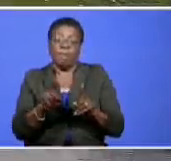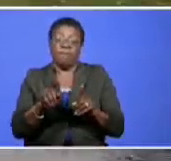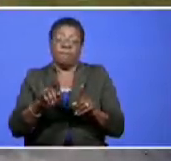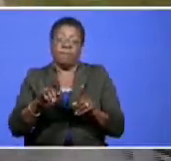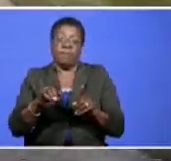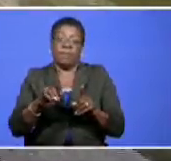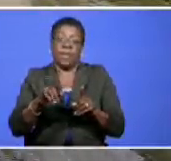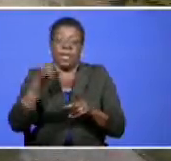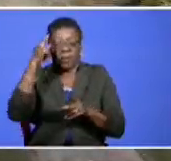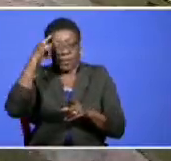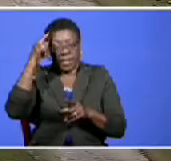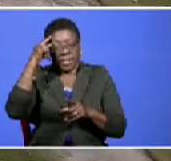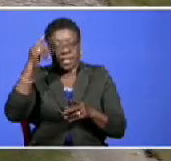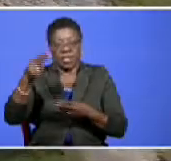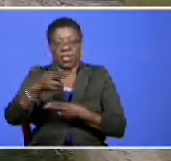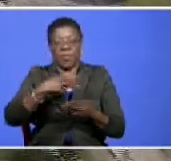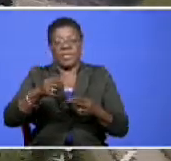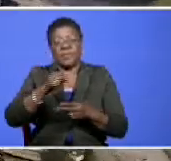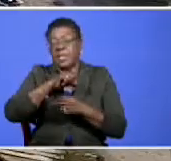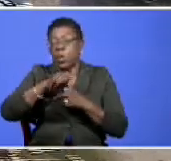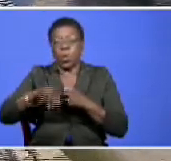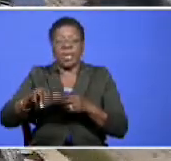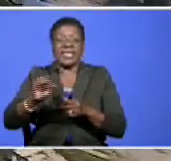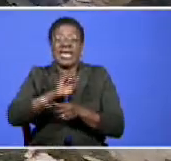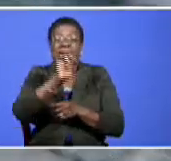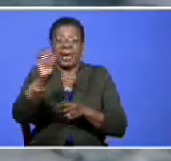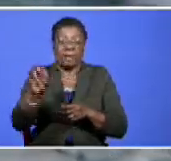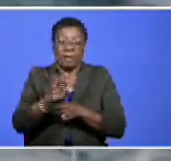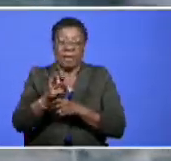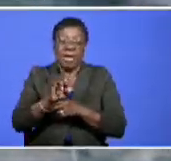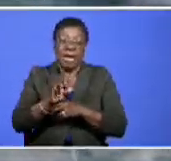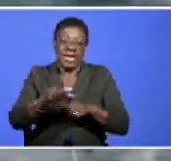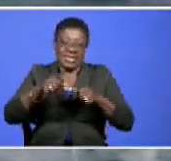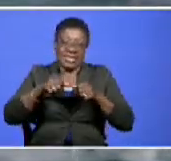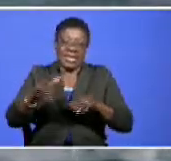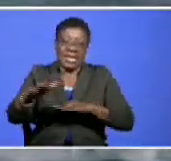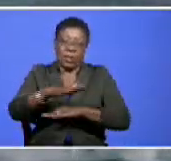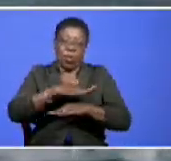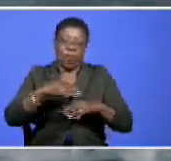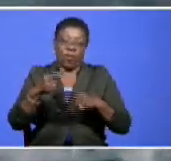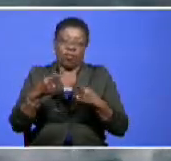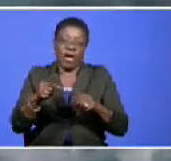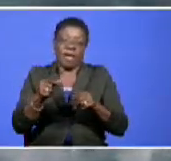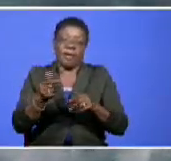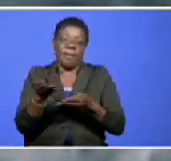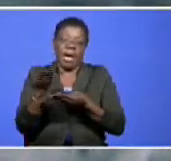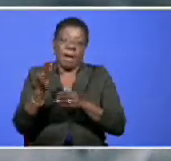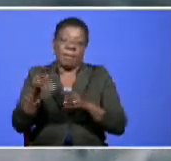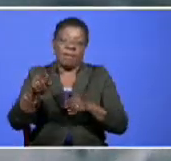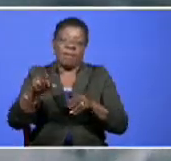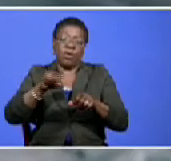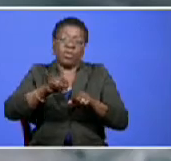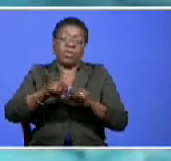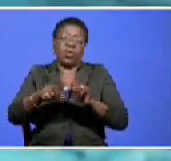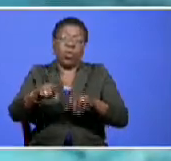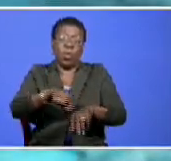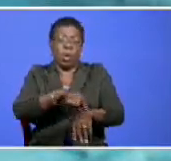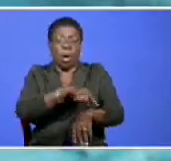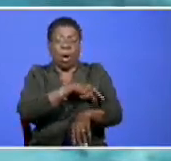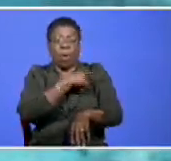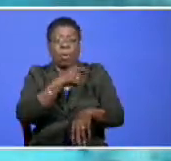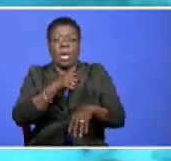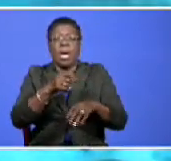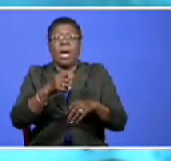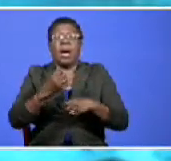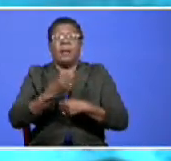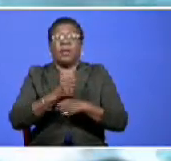I think this storm has been the worst ever. I think because it just sat on the island for so long, I think like we would have been able to weather a Cat 5 if it